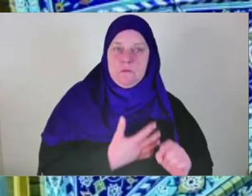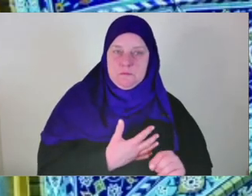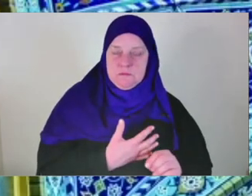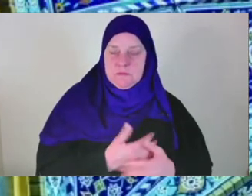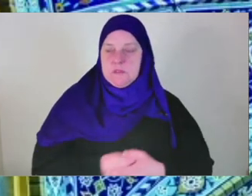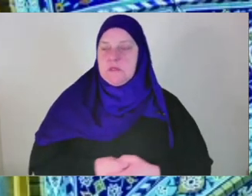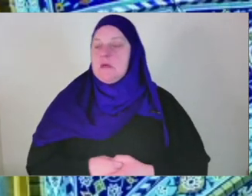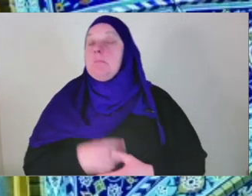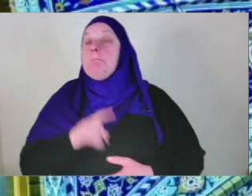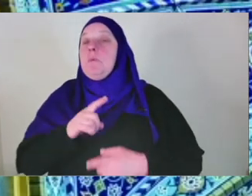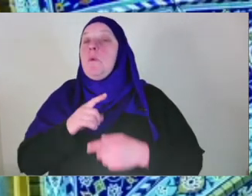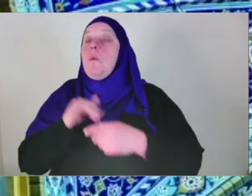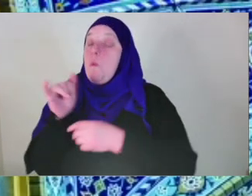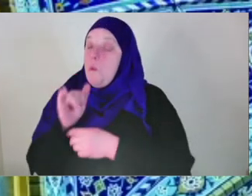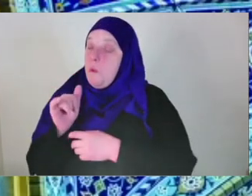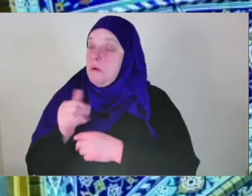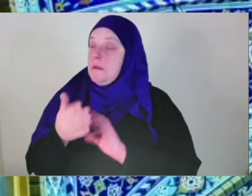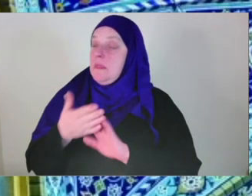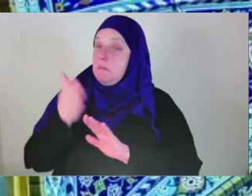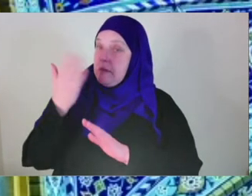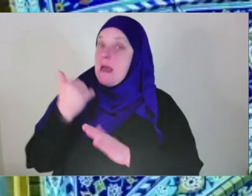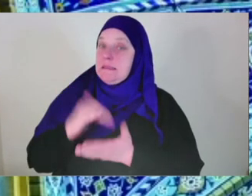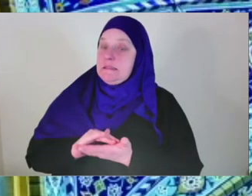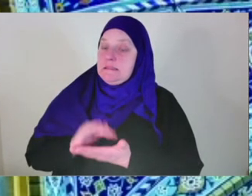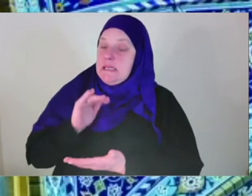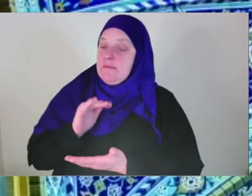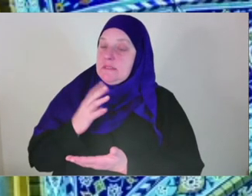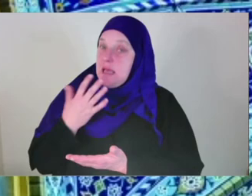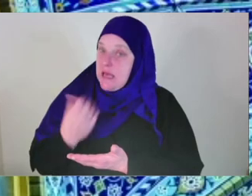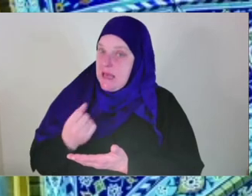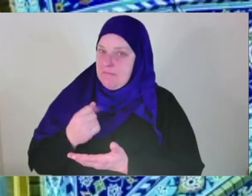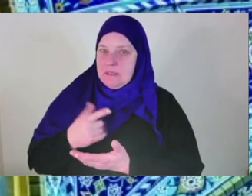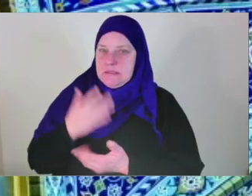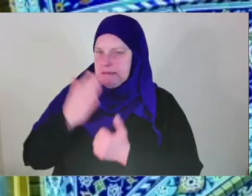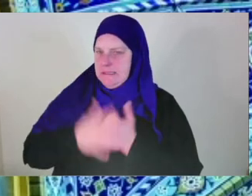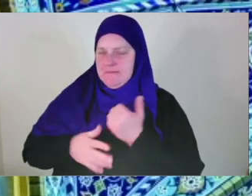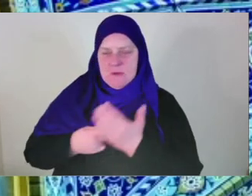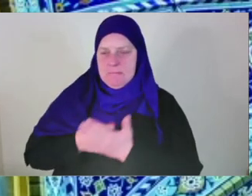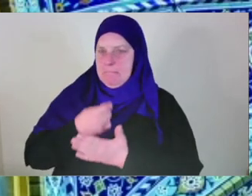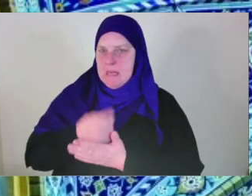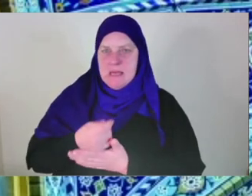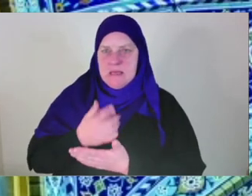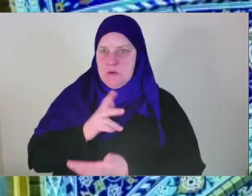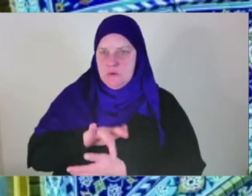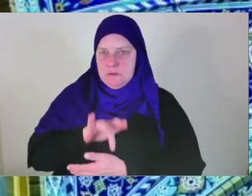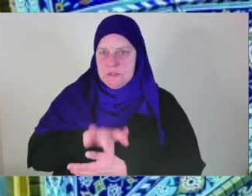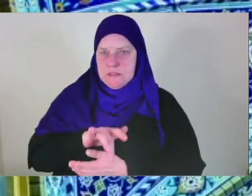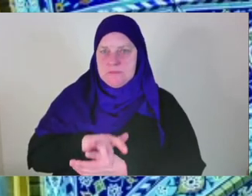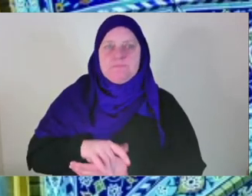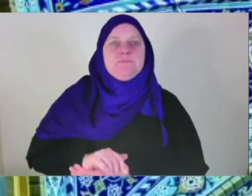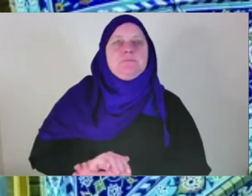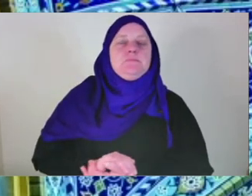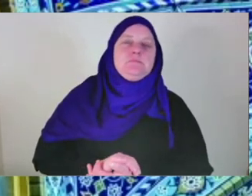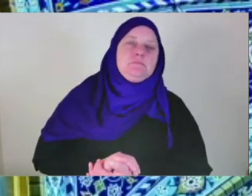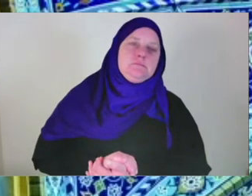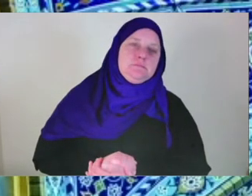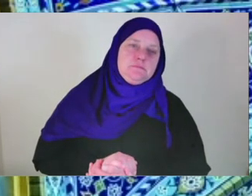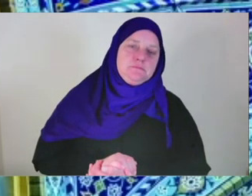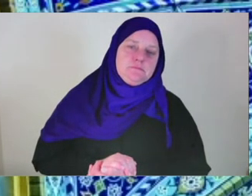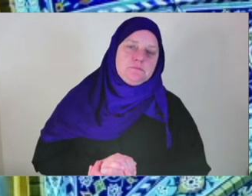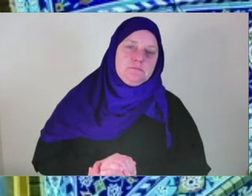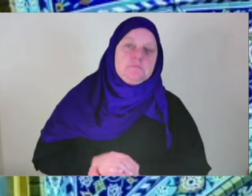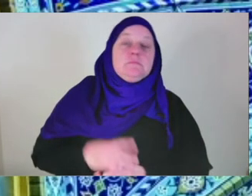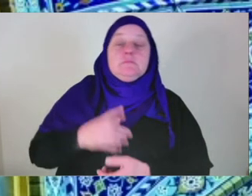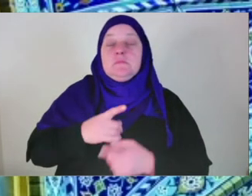paid homes out of whatever reason. The best way and the most practical, there are some precise methods